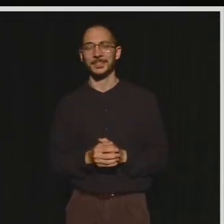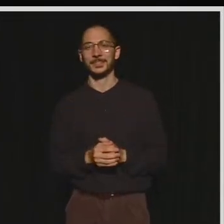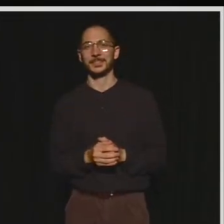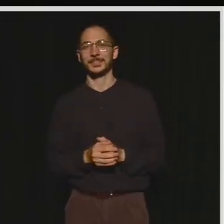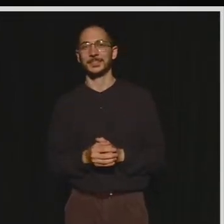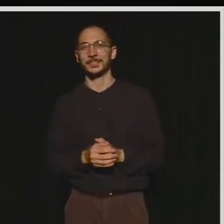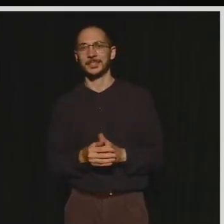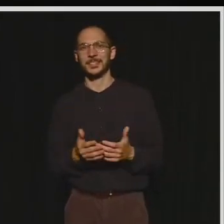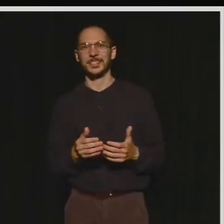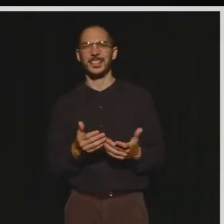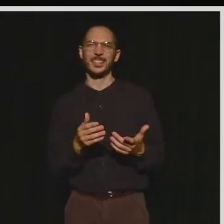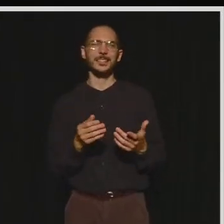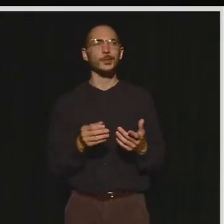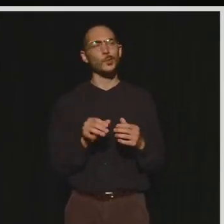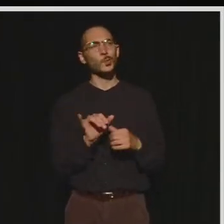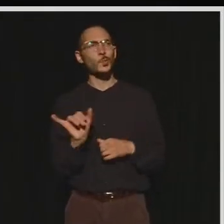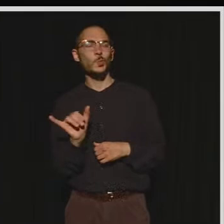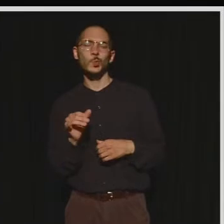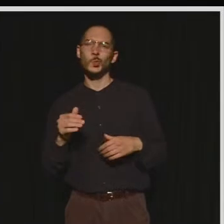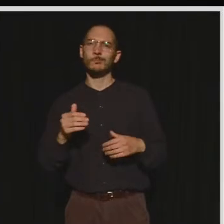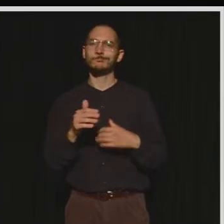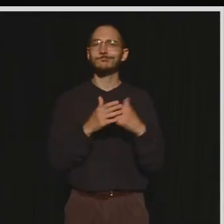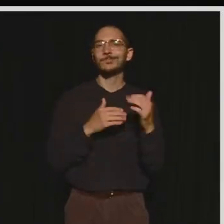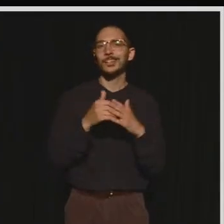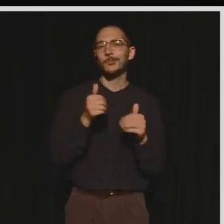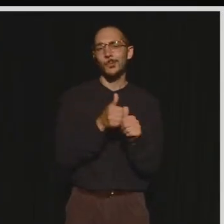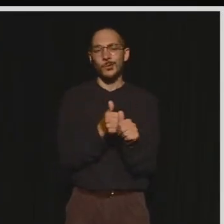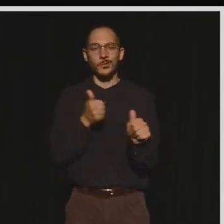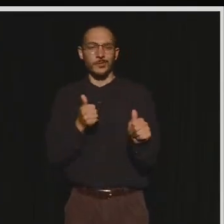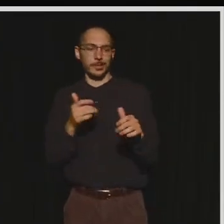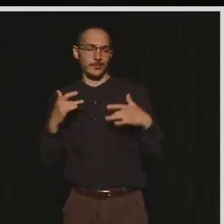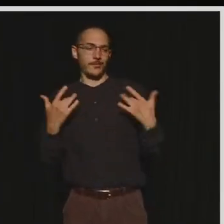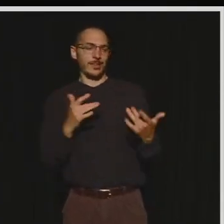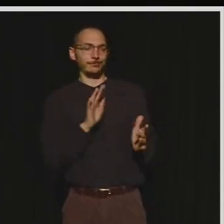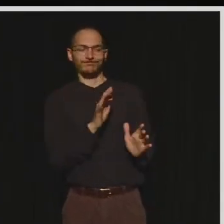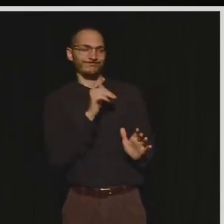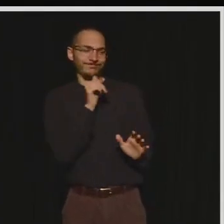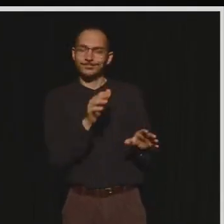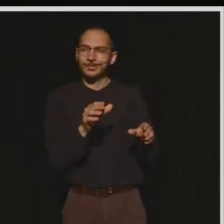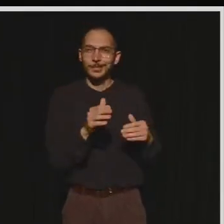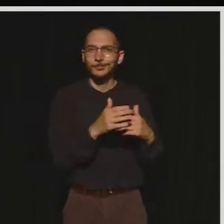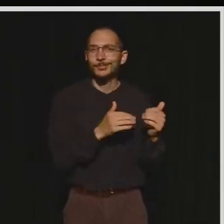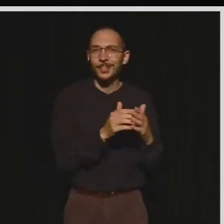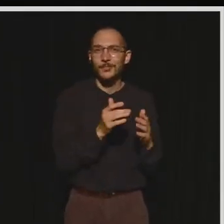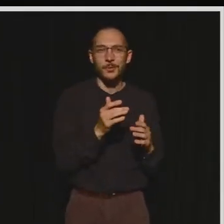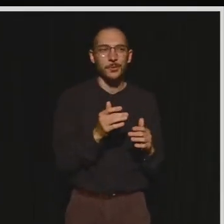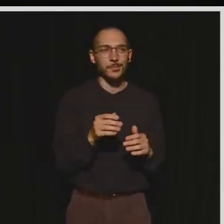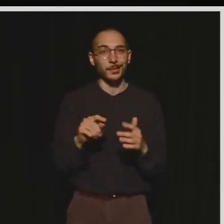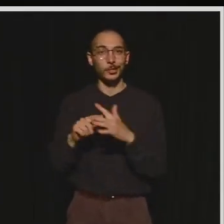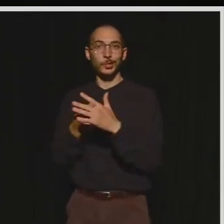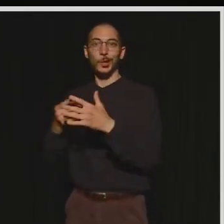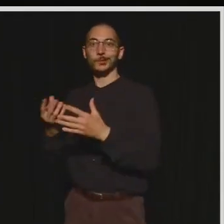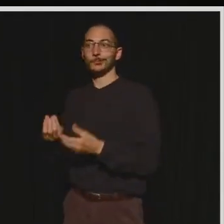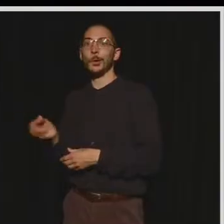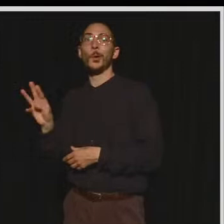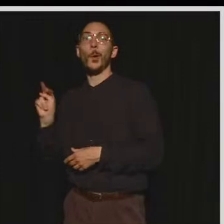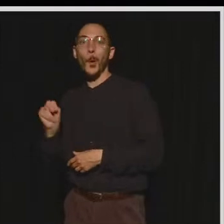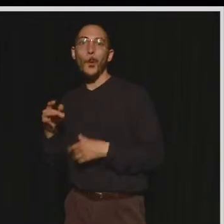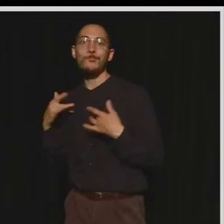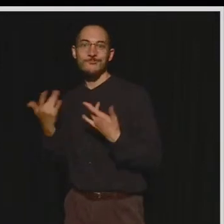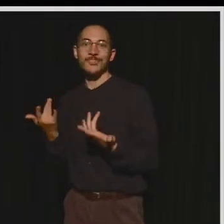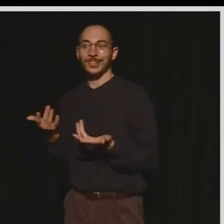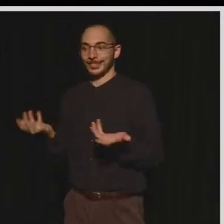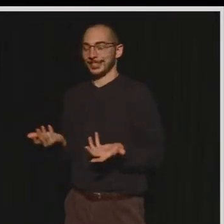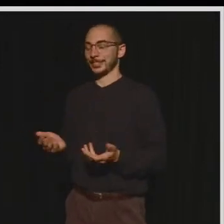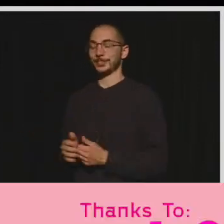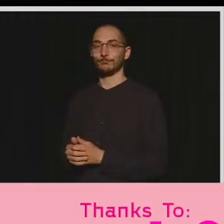Kona was speaking there. So perhaps you can share a little bit about what you're thinking about and what you've observed with